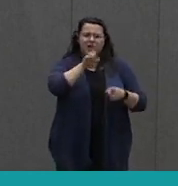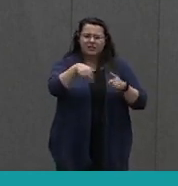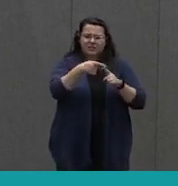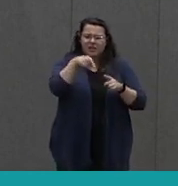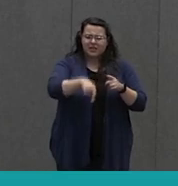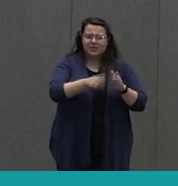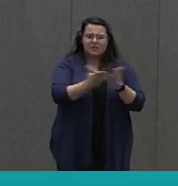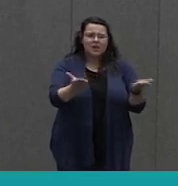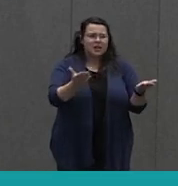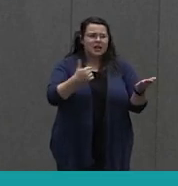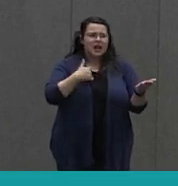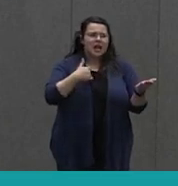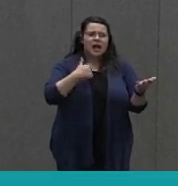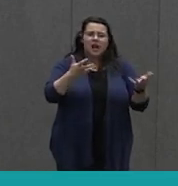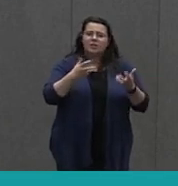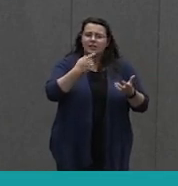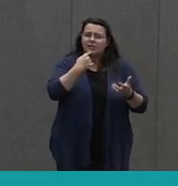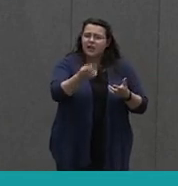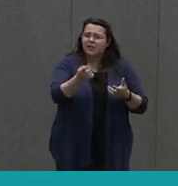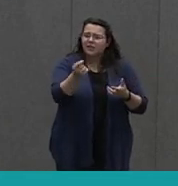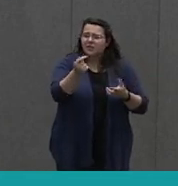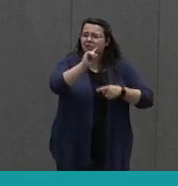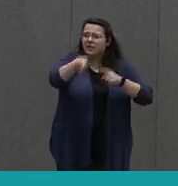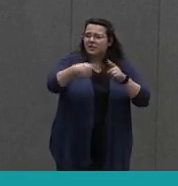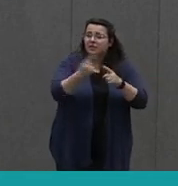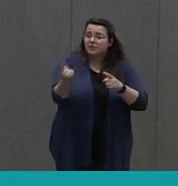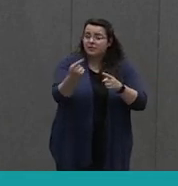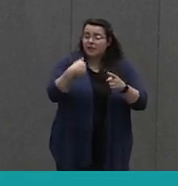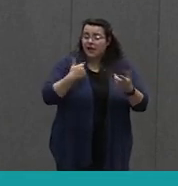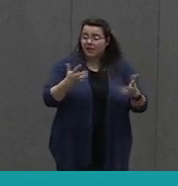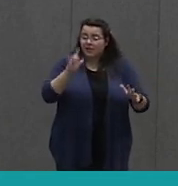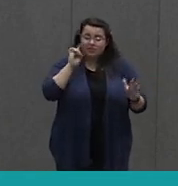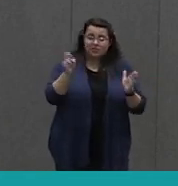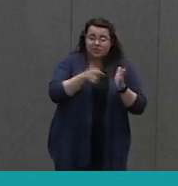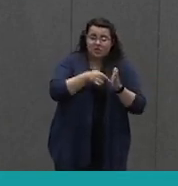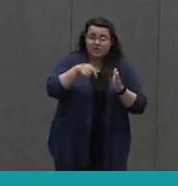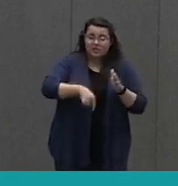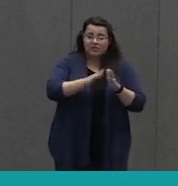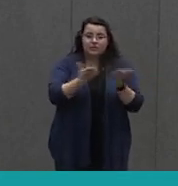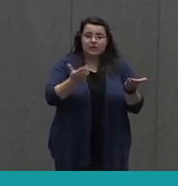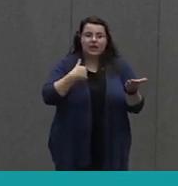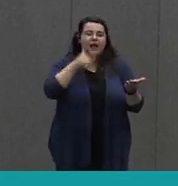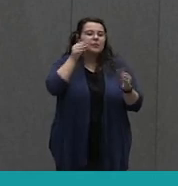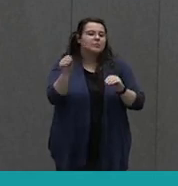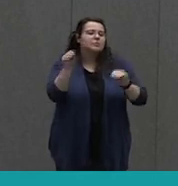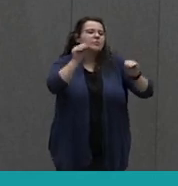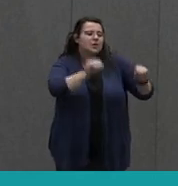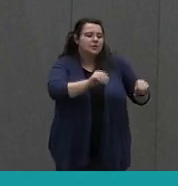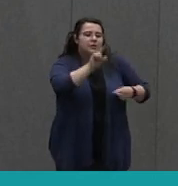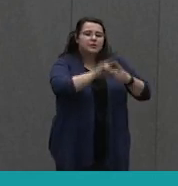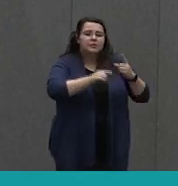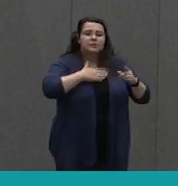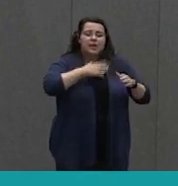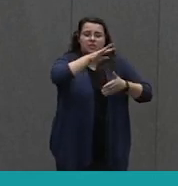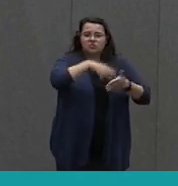Back to the garage, crew. Hose me down and gas me up. See you tomorrow night, guys.